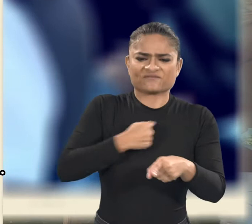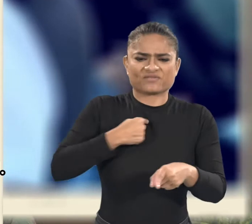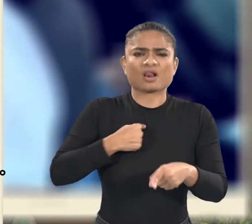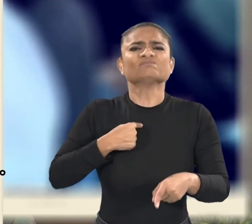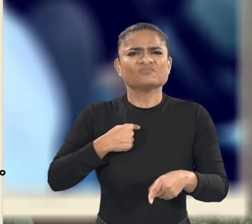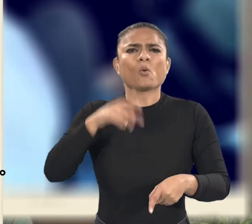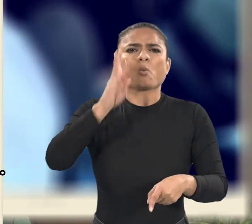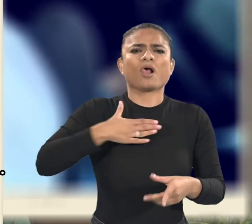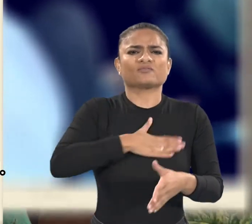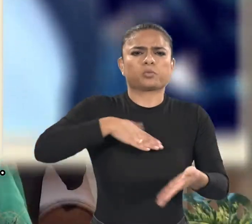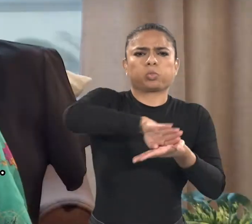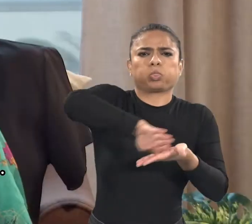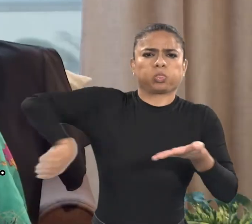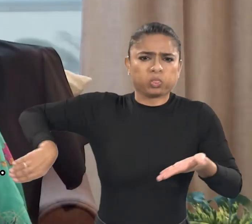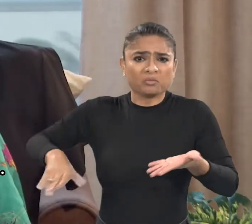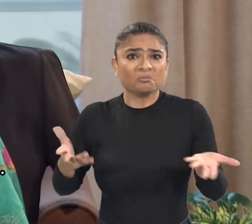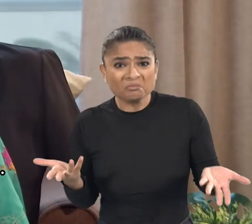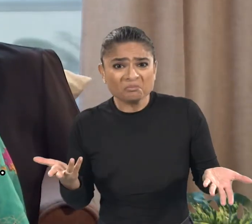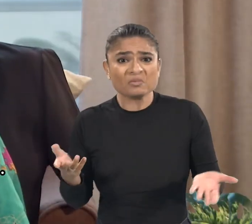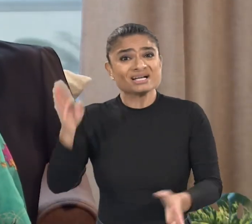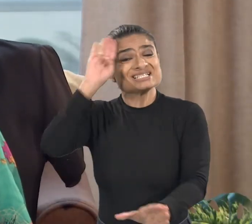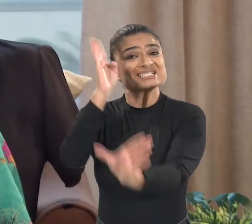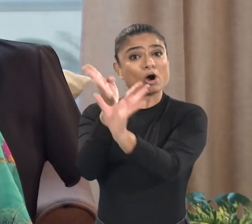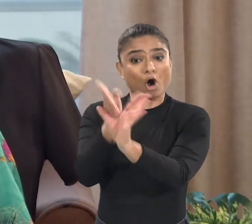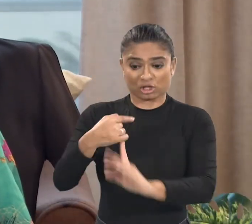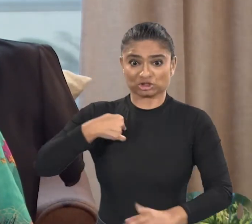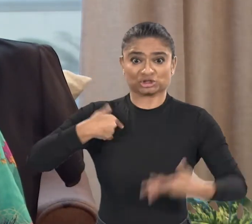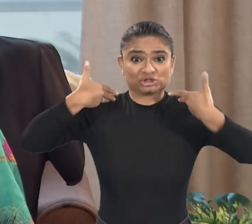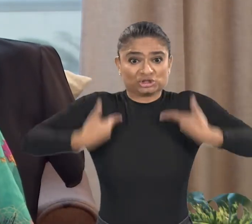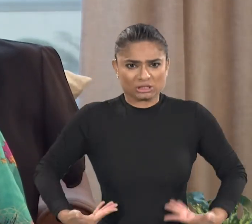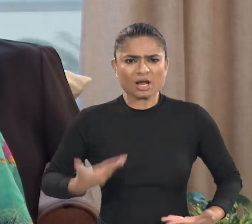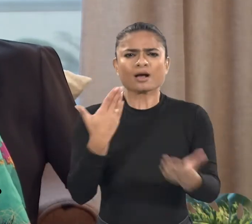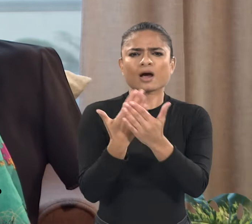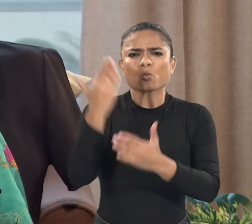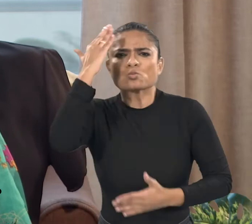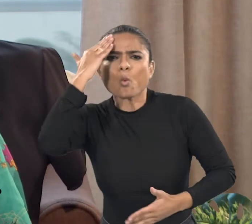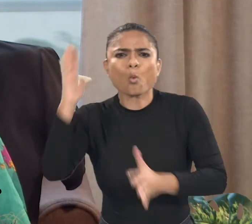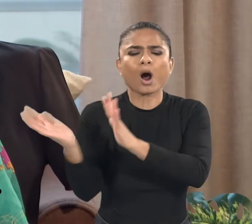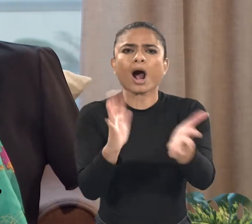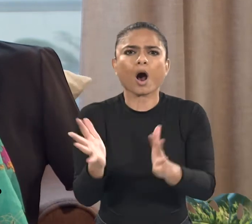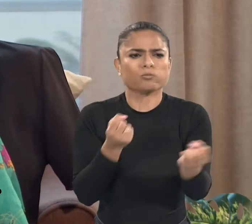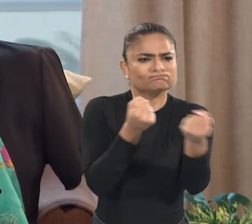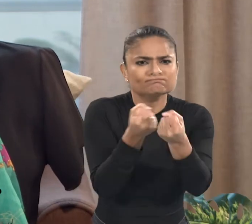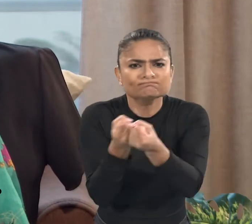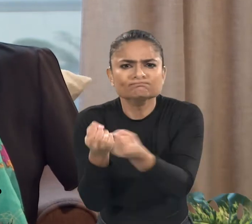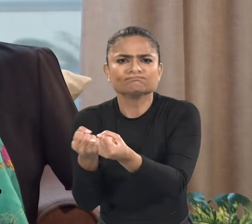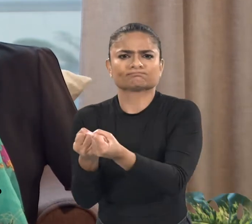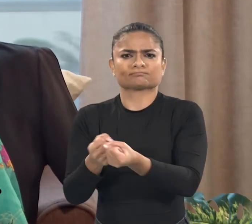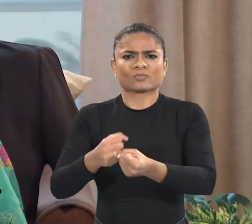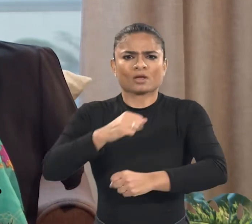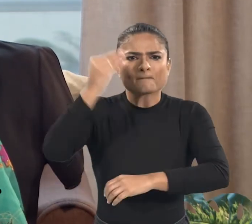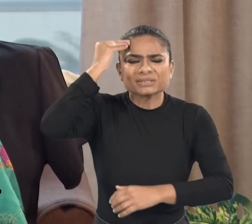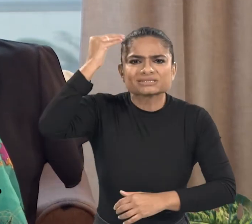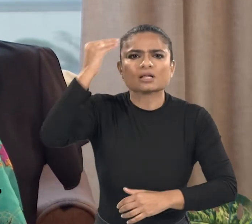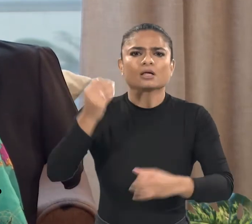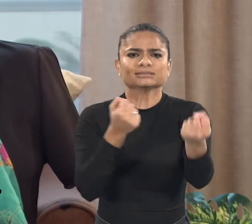disconnected, excluded, and maybe even dismissed. And I think that as a psychologist, I know that is the breeding ground for